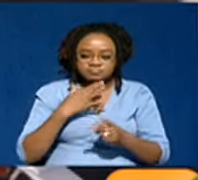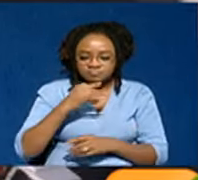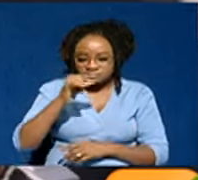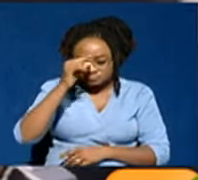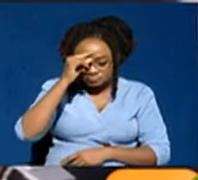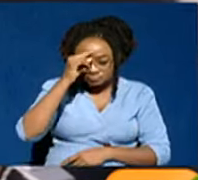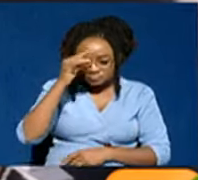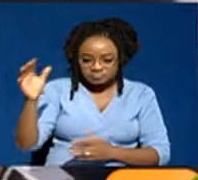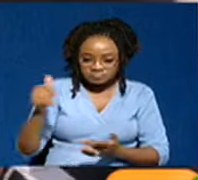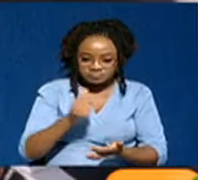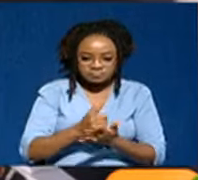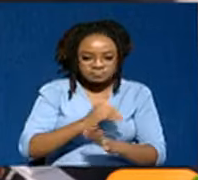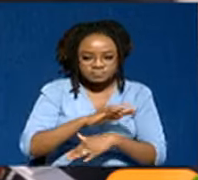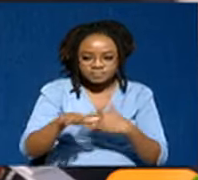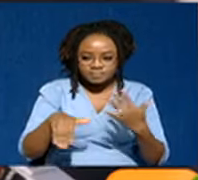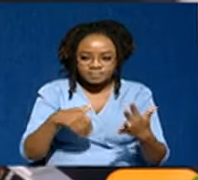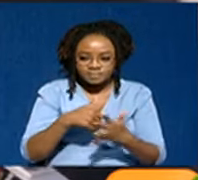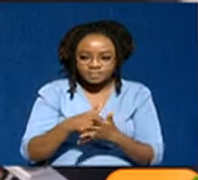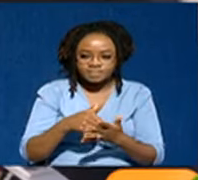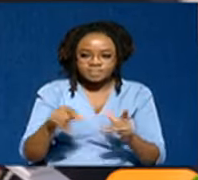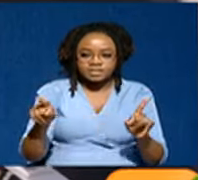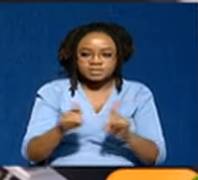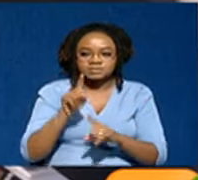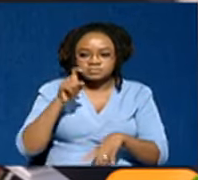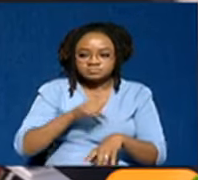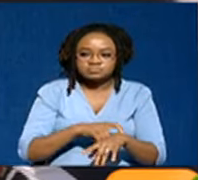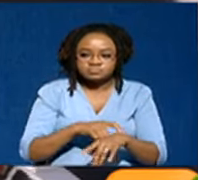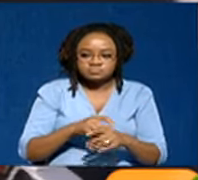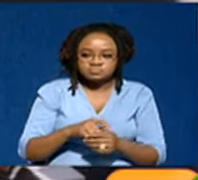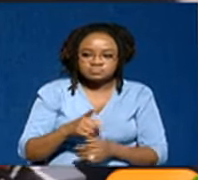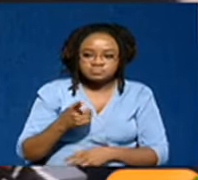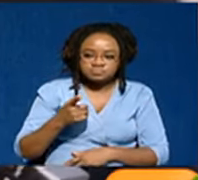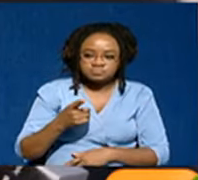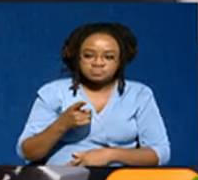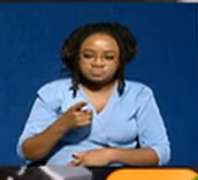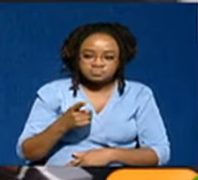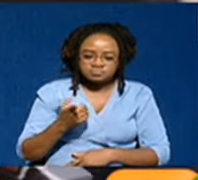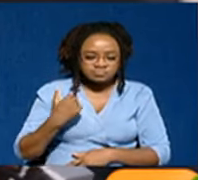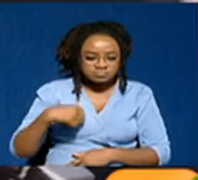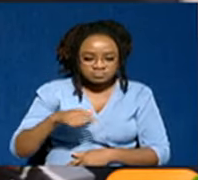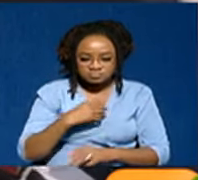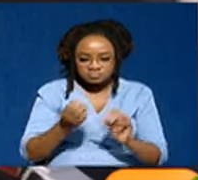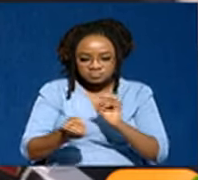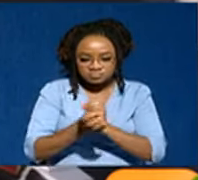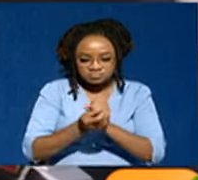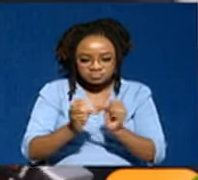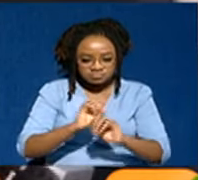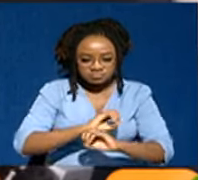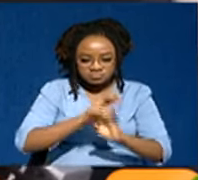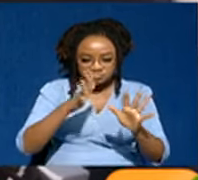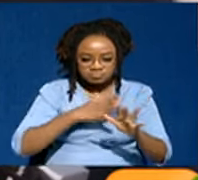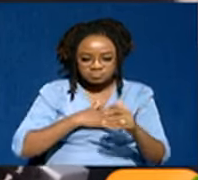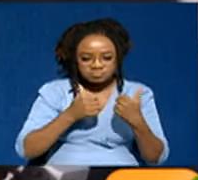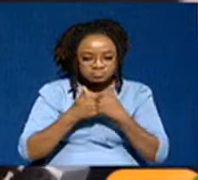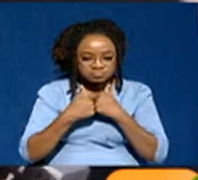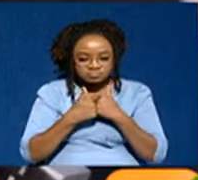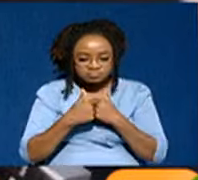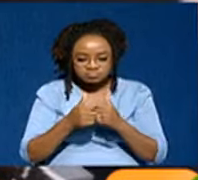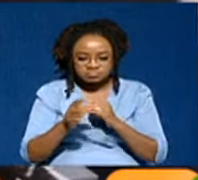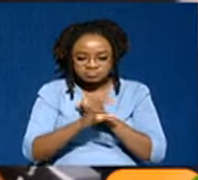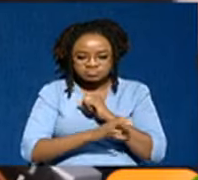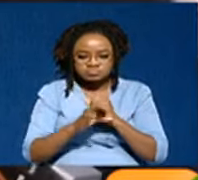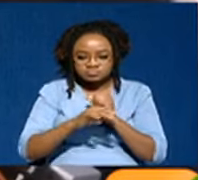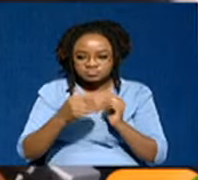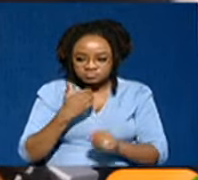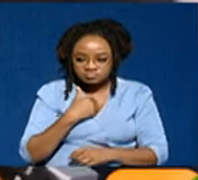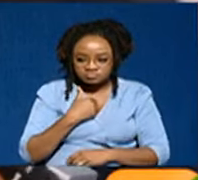to employ all of them at the same time. We have laid down the challenges that the country has